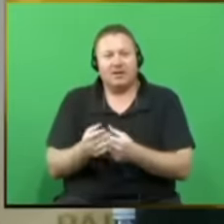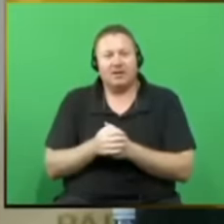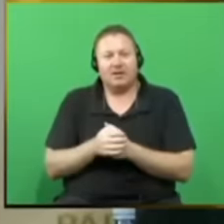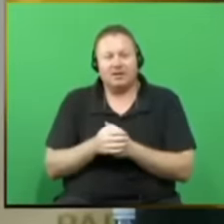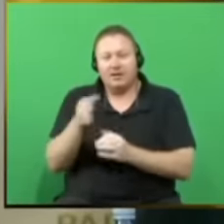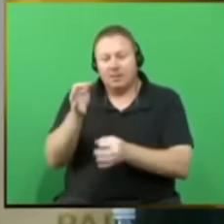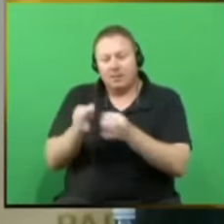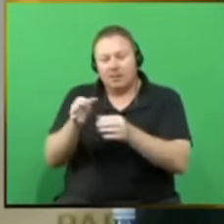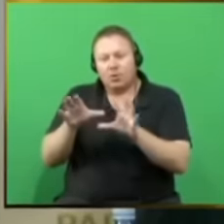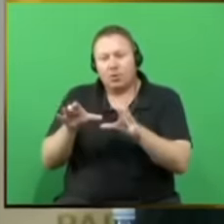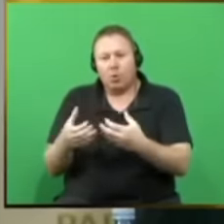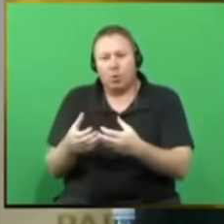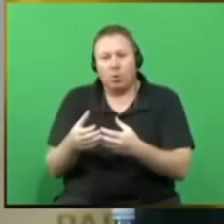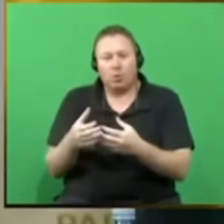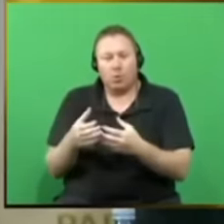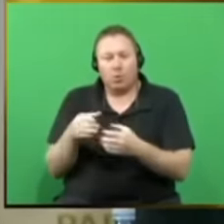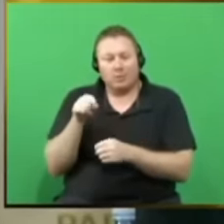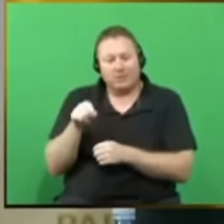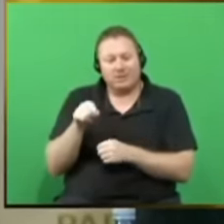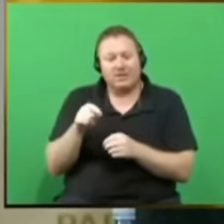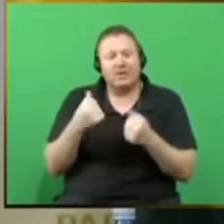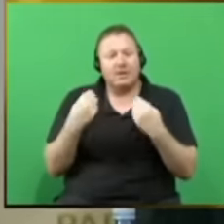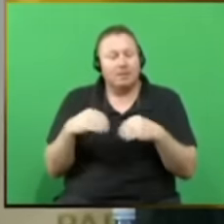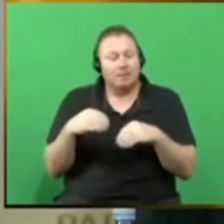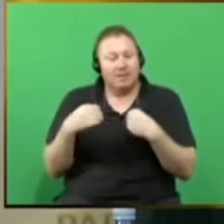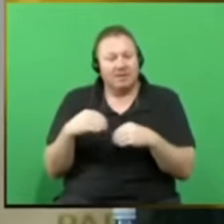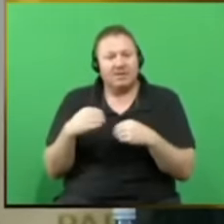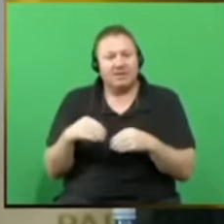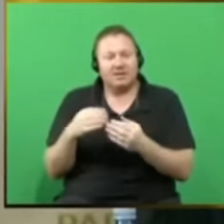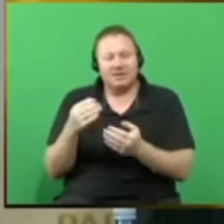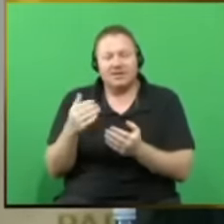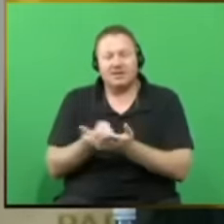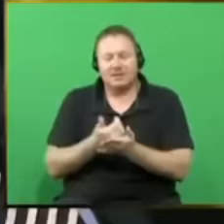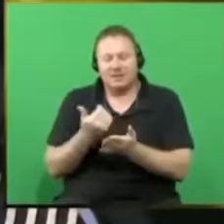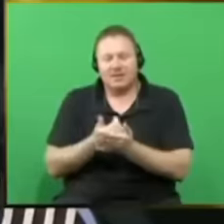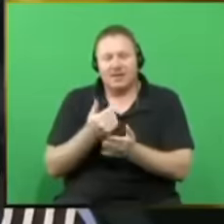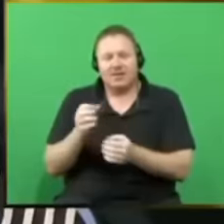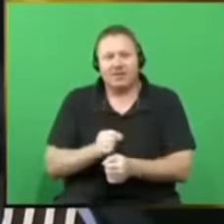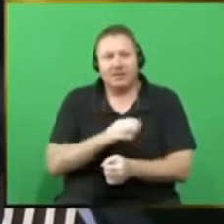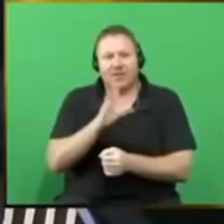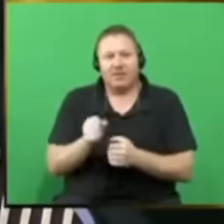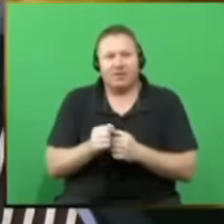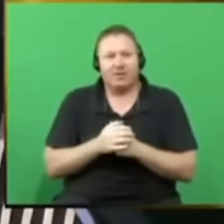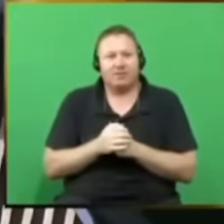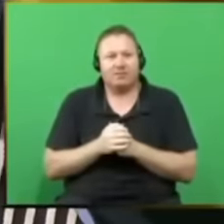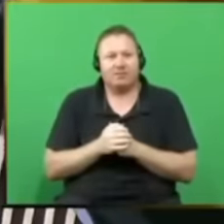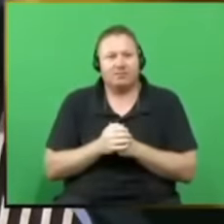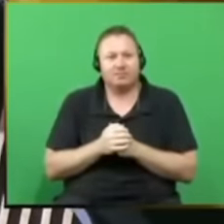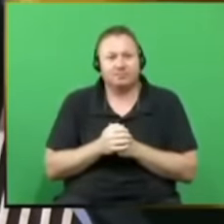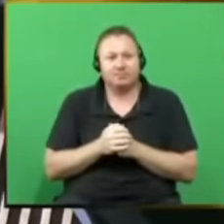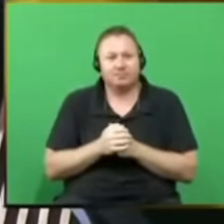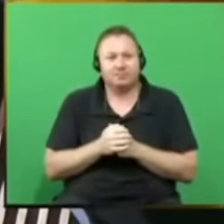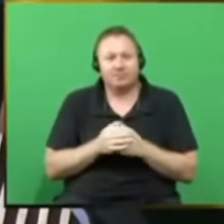A party that is busy saving South Africa.